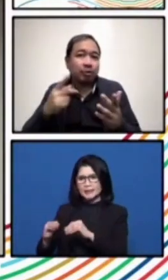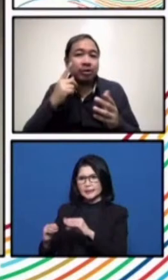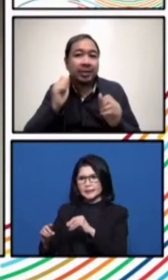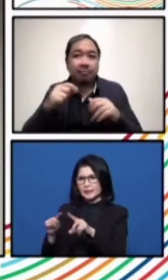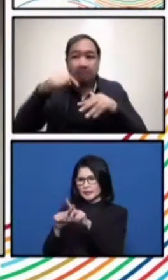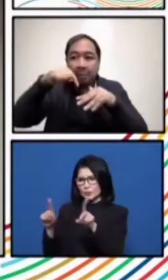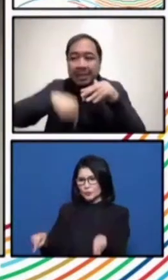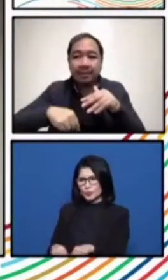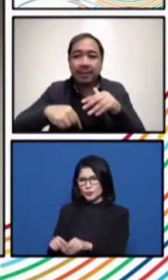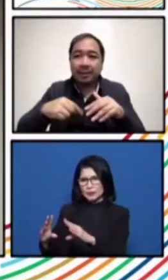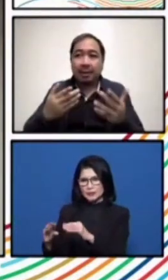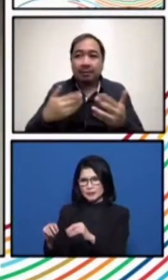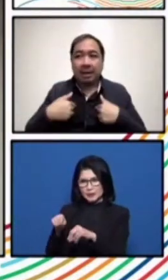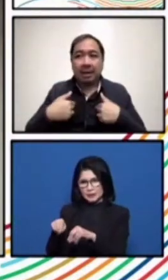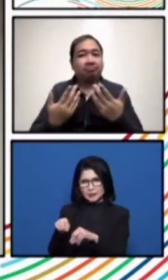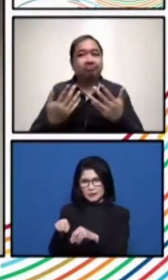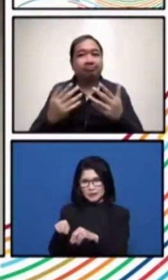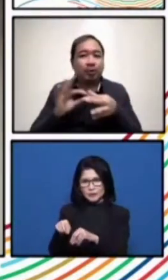I just gave